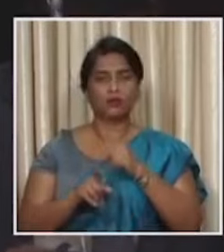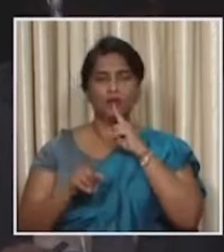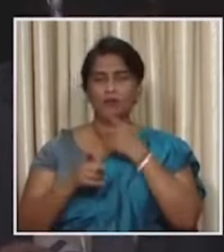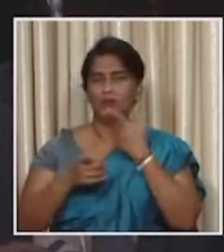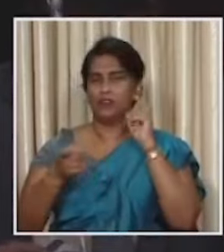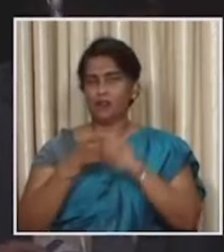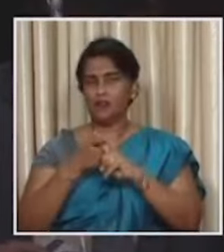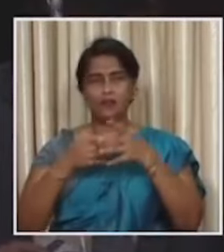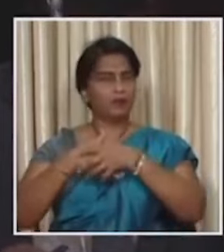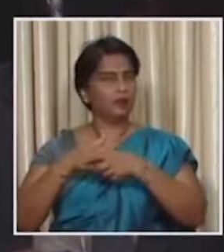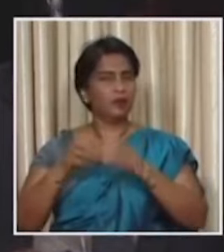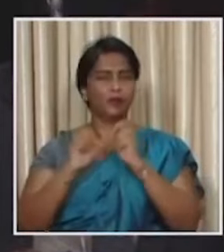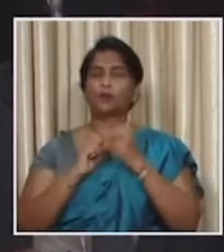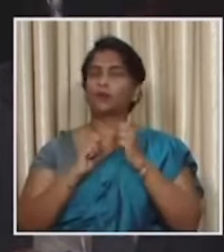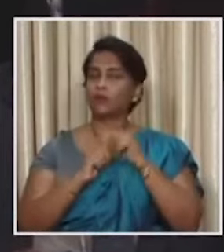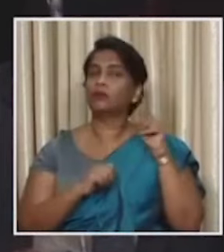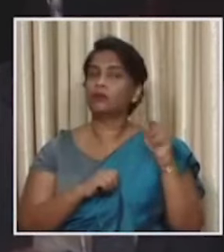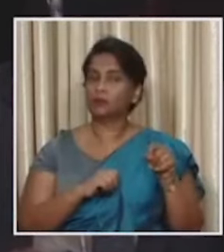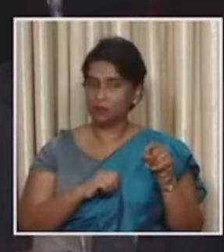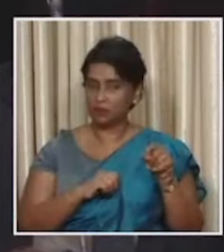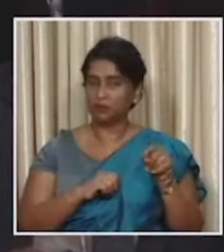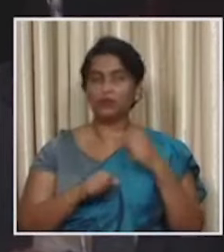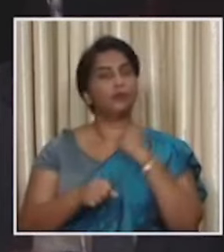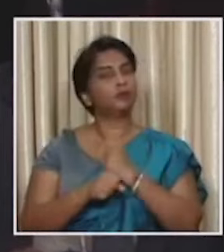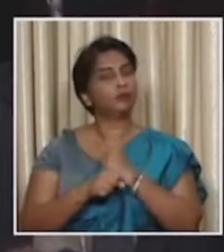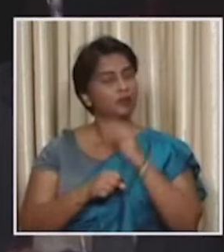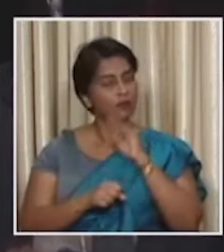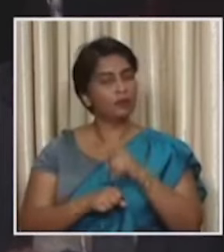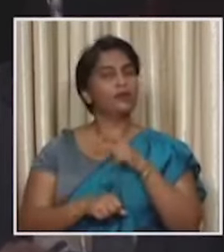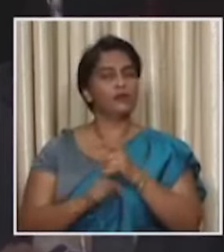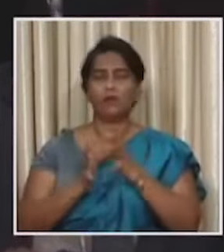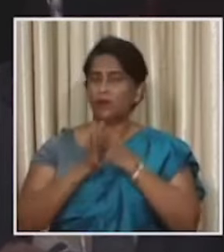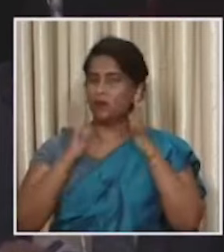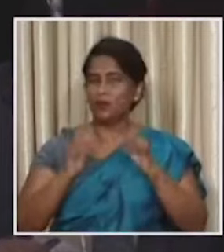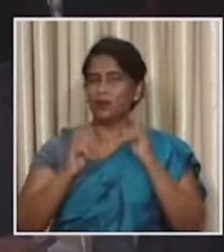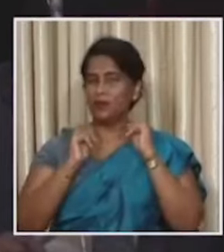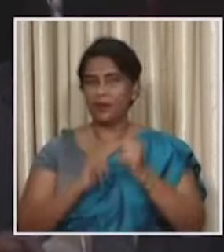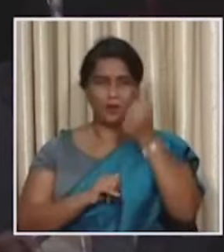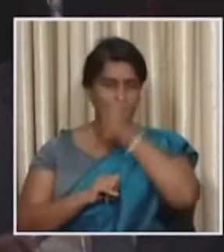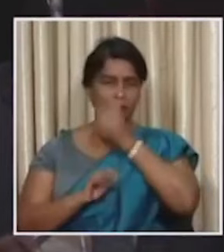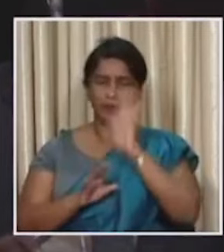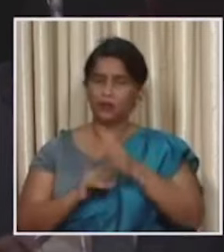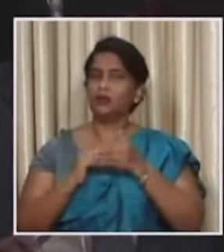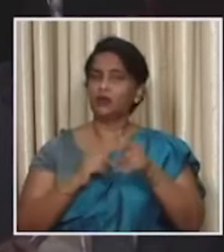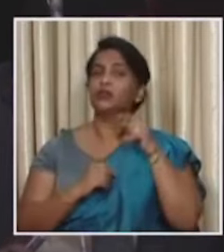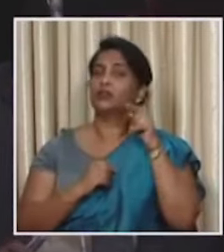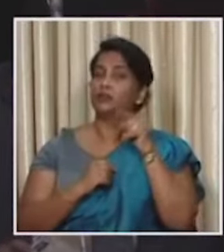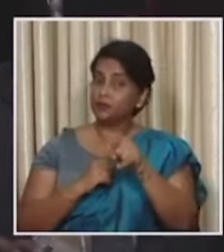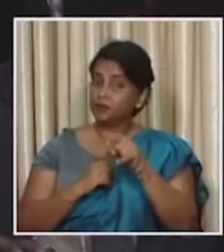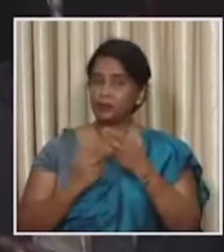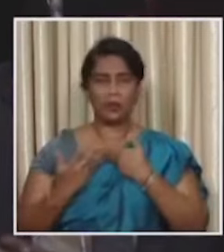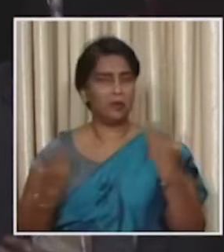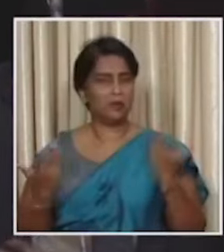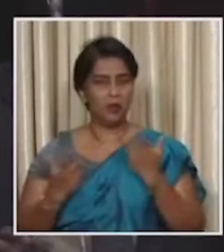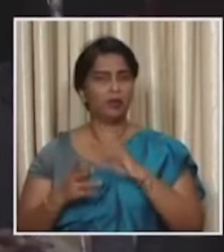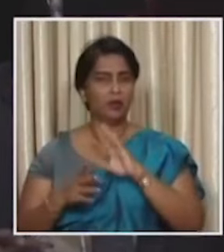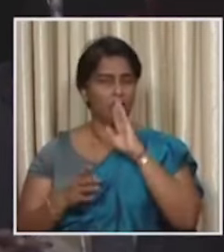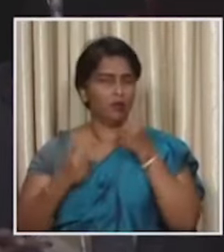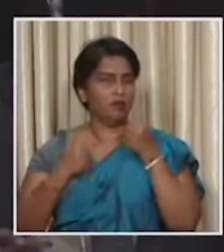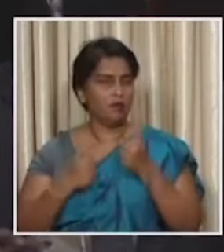of government have been so corrupted that they cannot deliver justice, particularly in an ethnic conflict